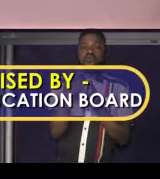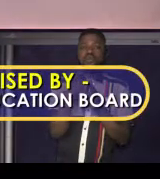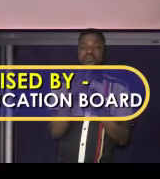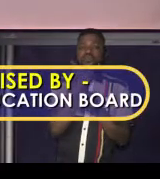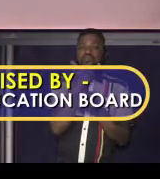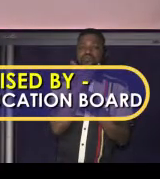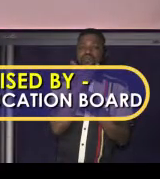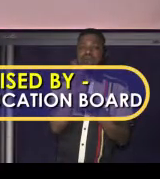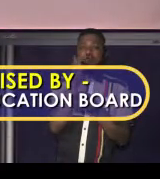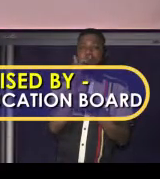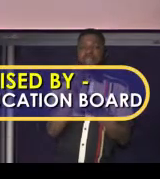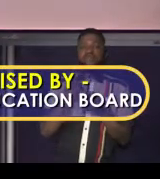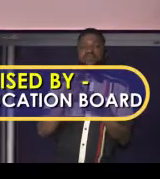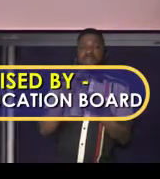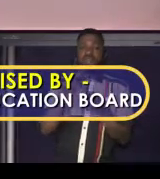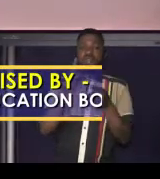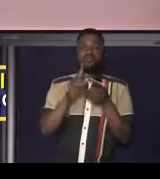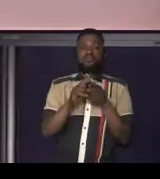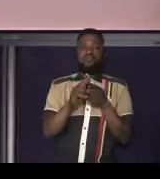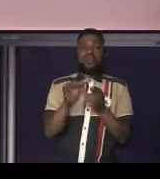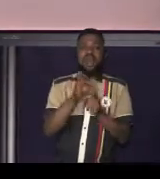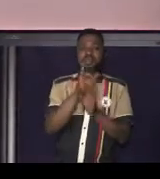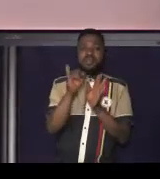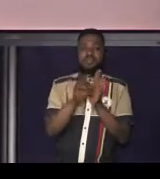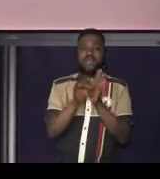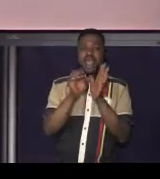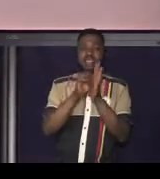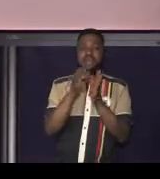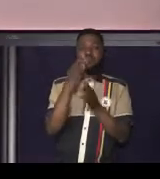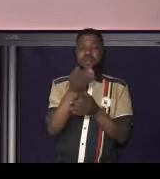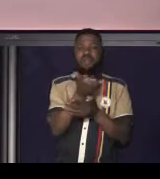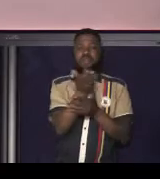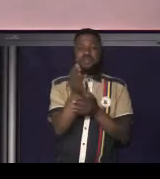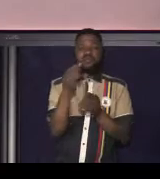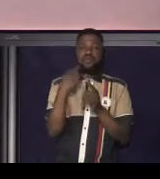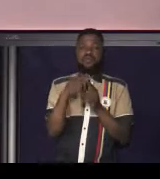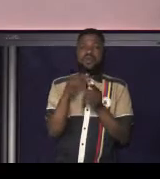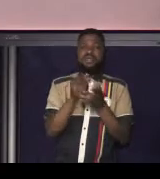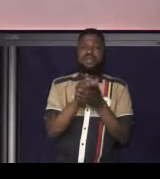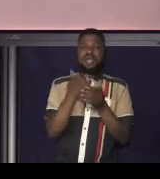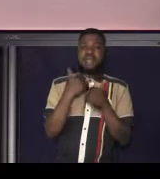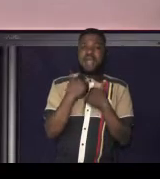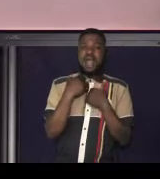wrongly, we need to identify example of these words that have